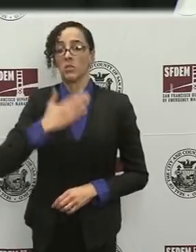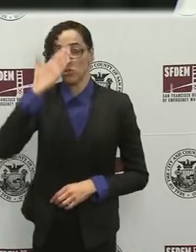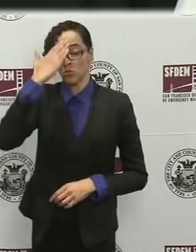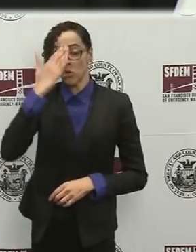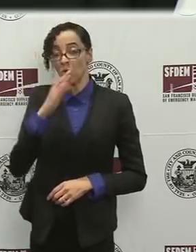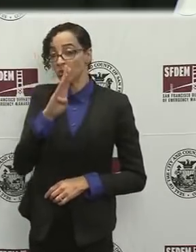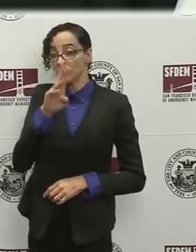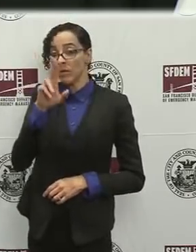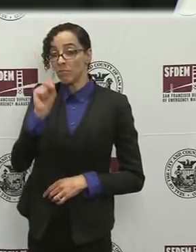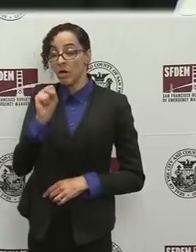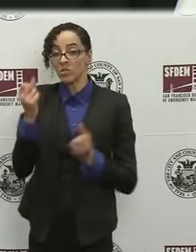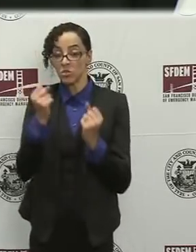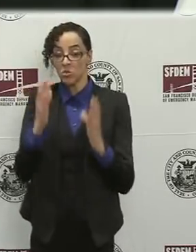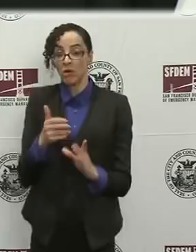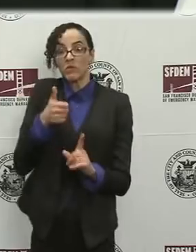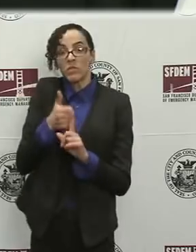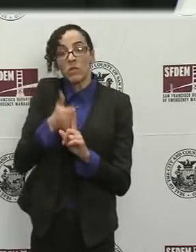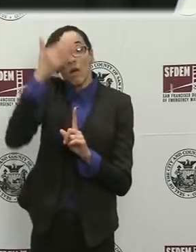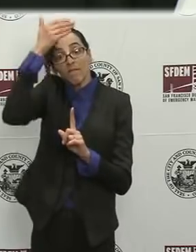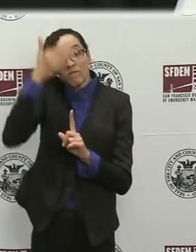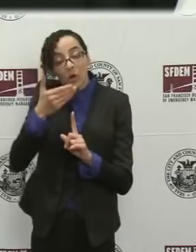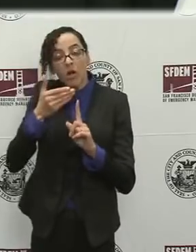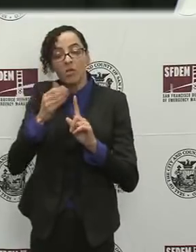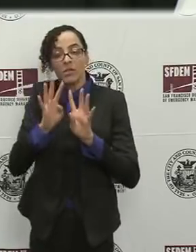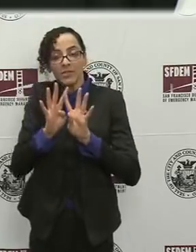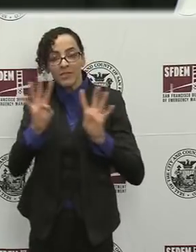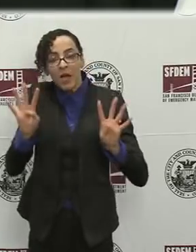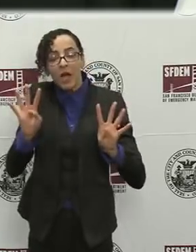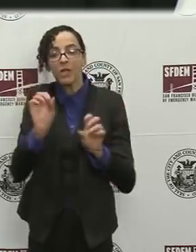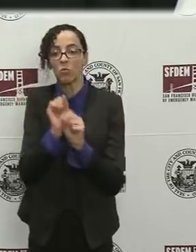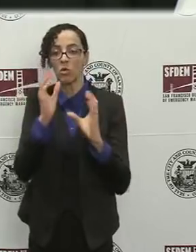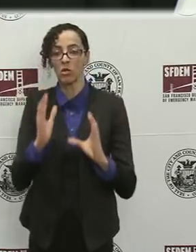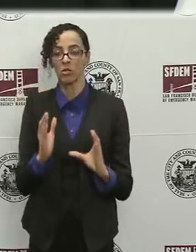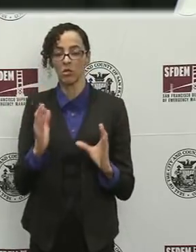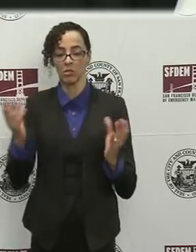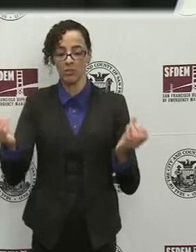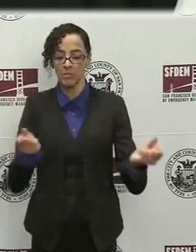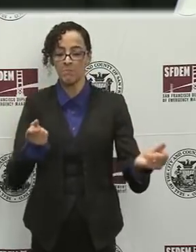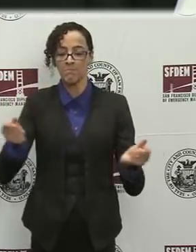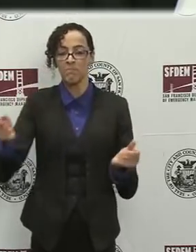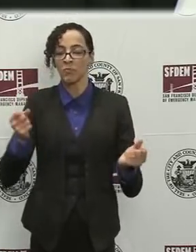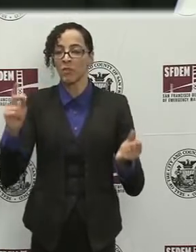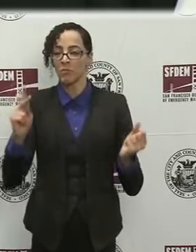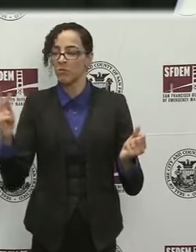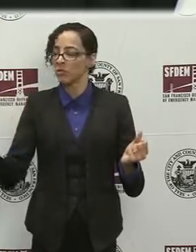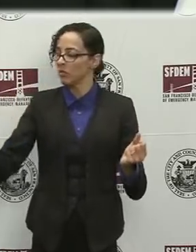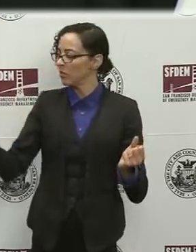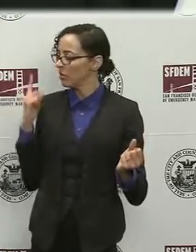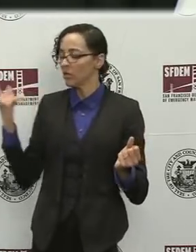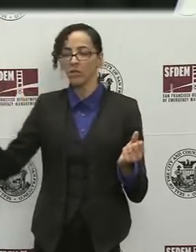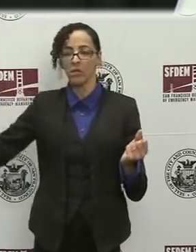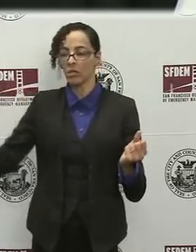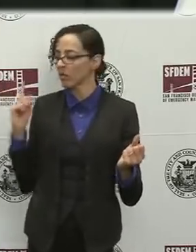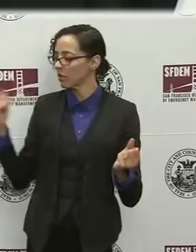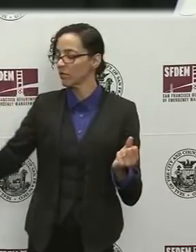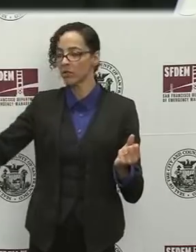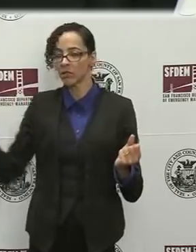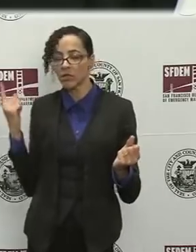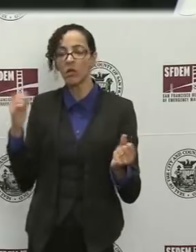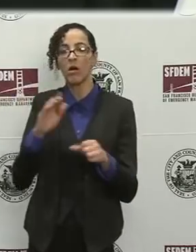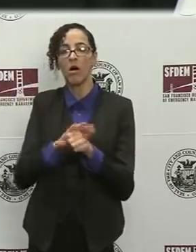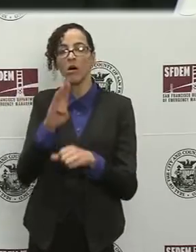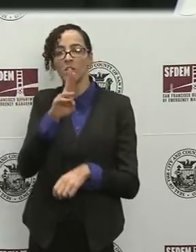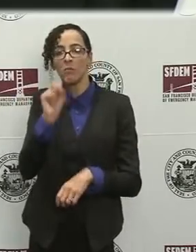of risk in order to keep this system running and in order to deliver essential workers to work. Please thank